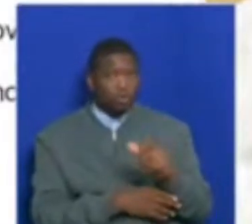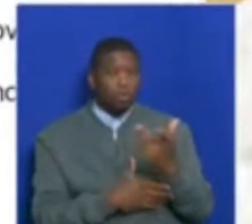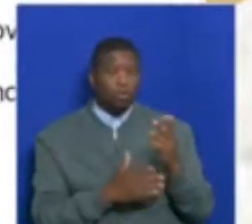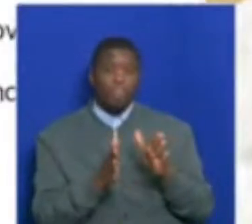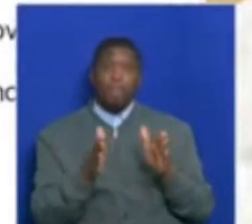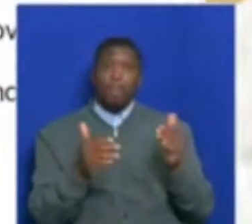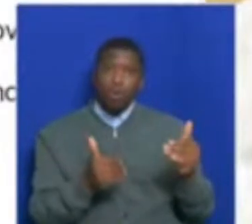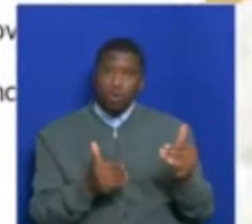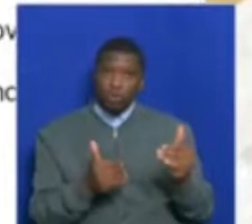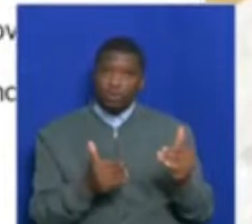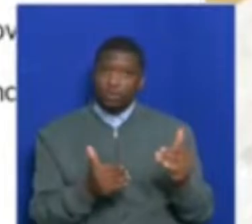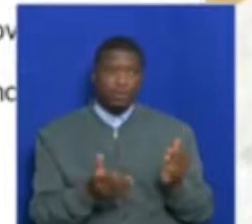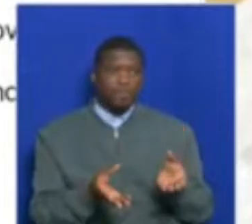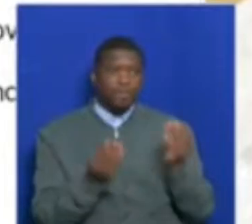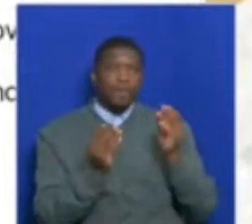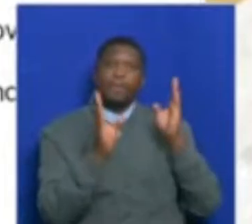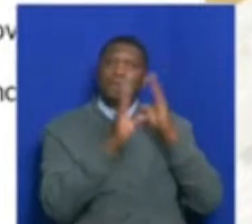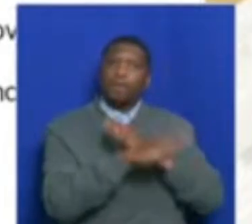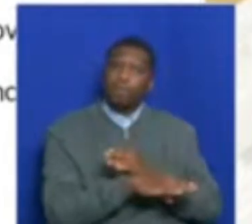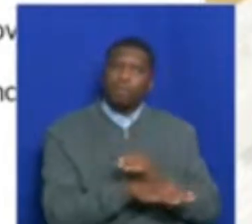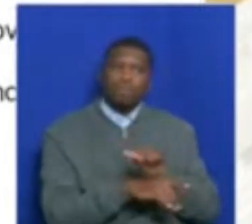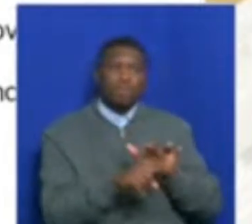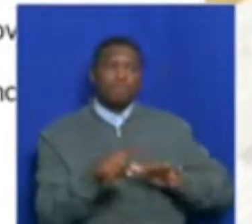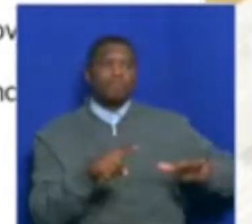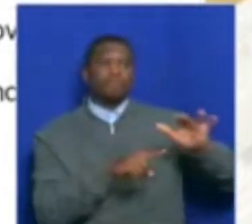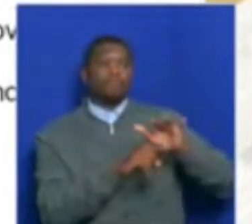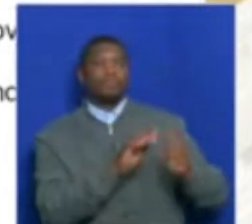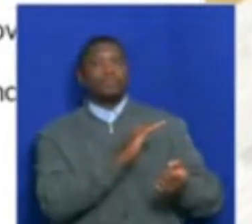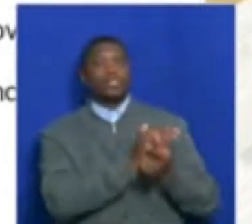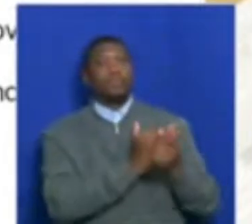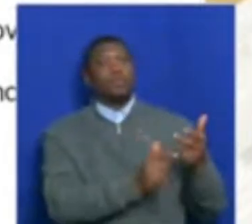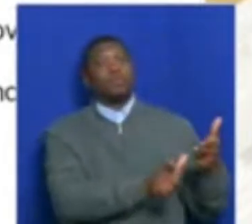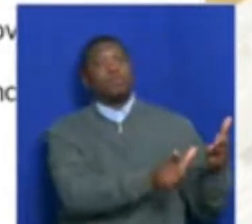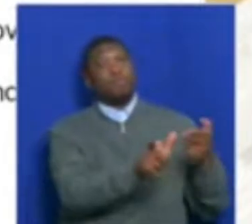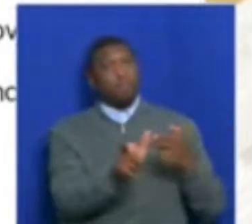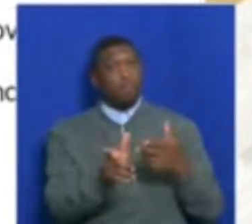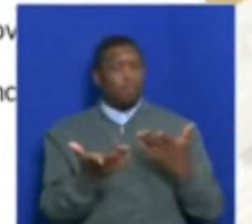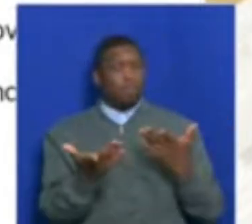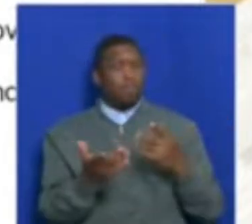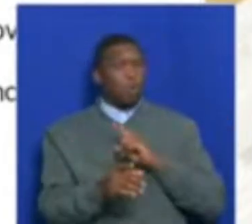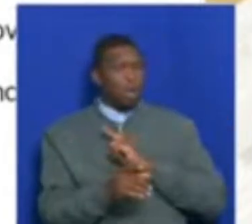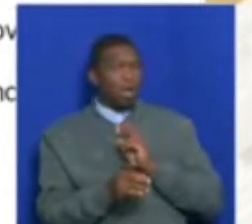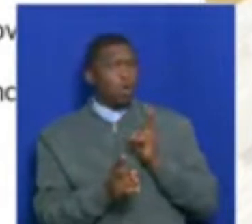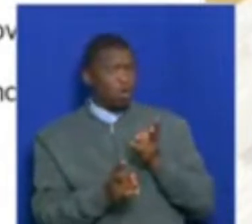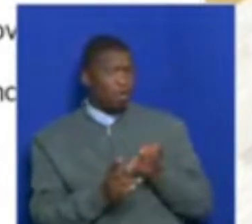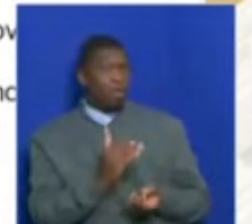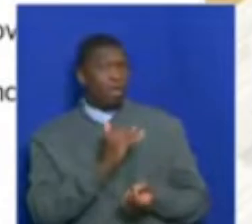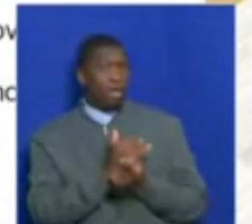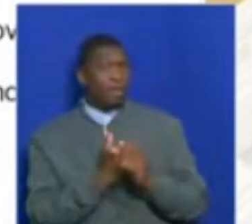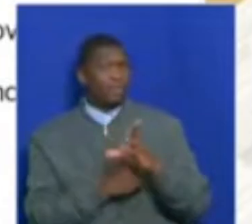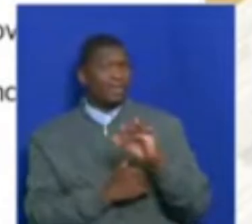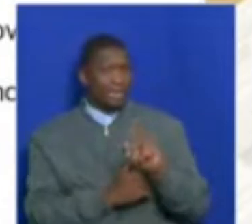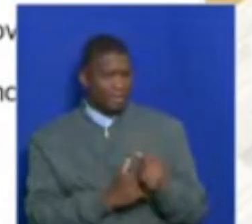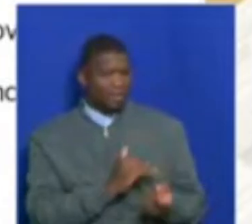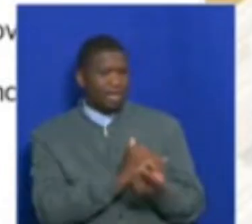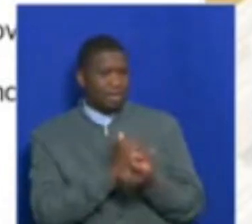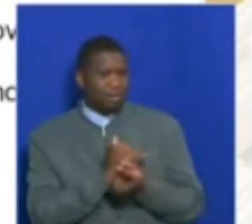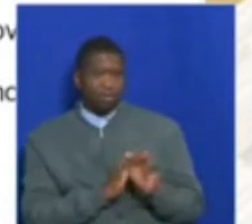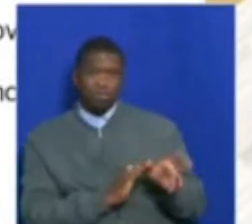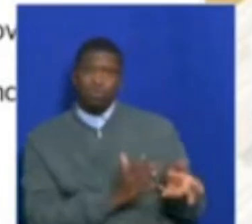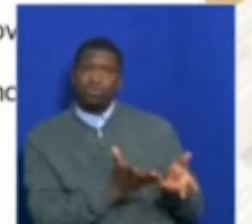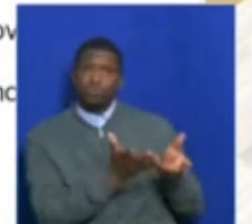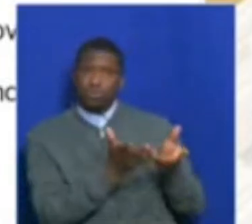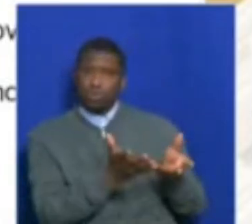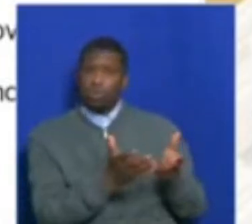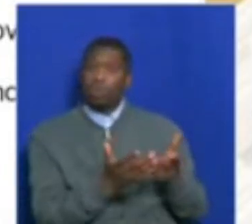on the scene of the shooting, as would ordinarily be the case in a cash-in-transit operation seeking out